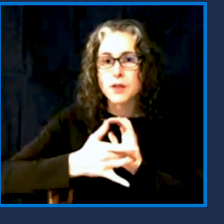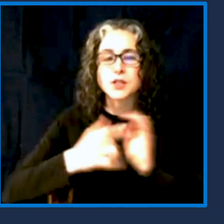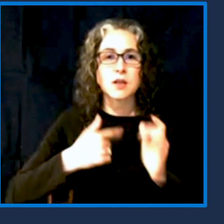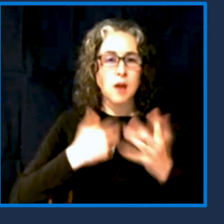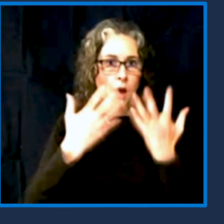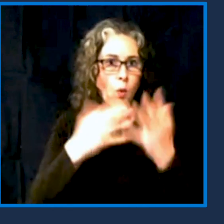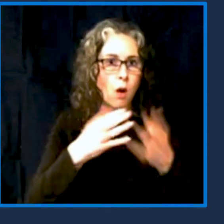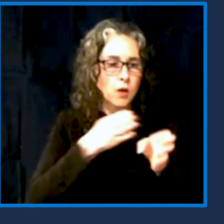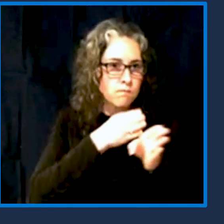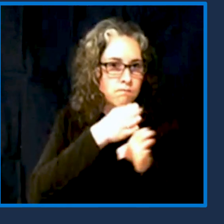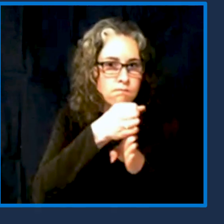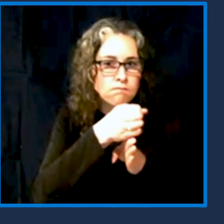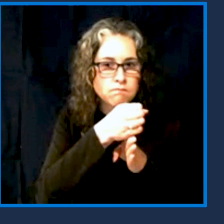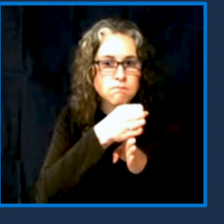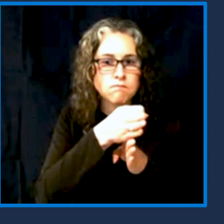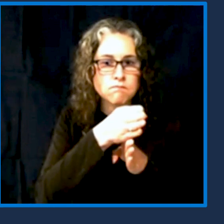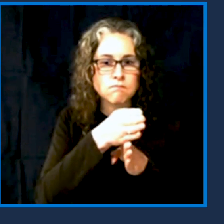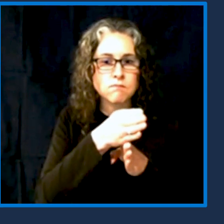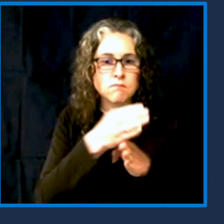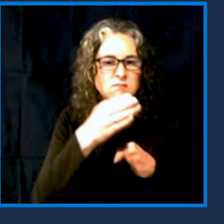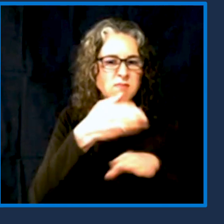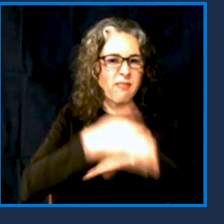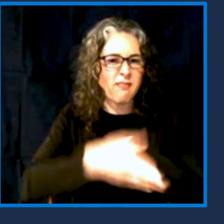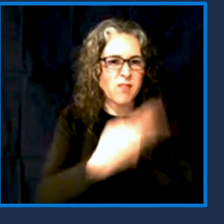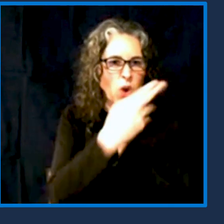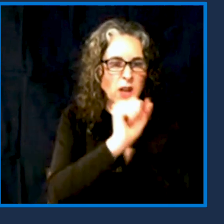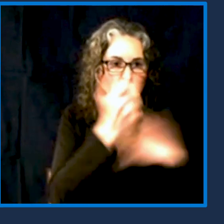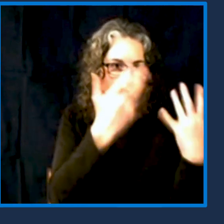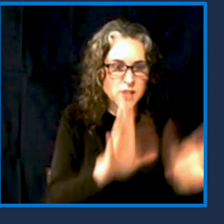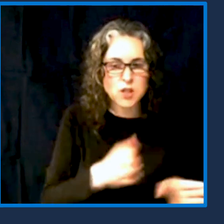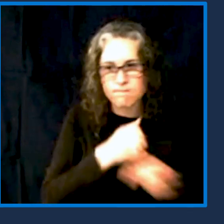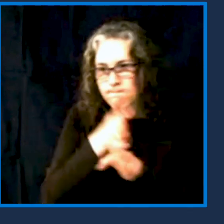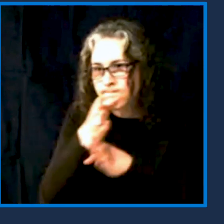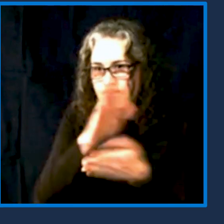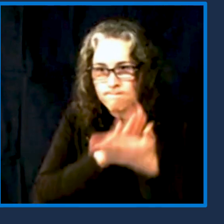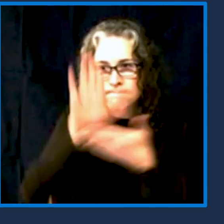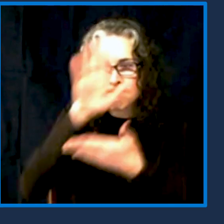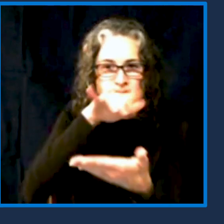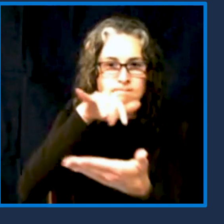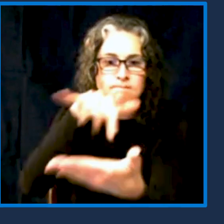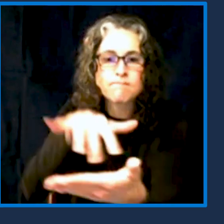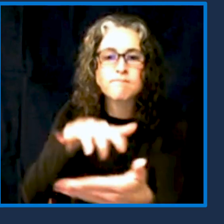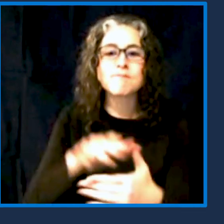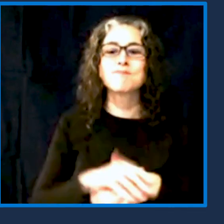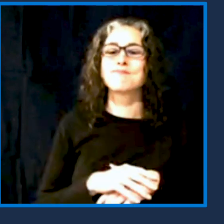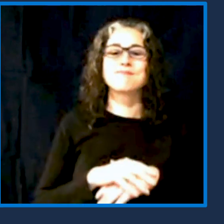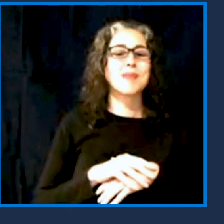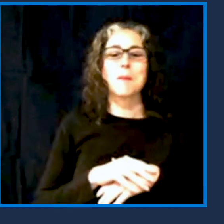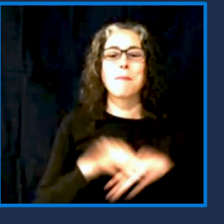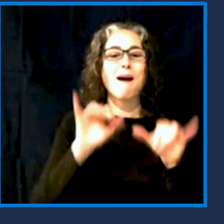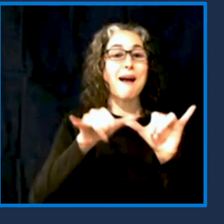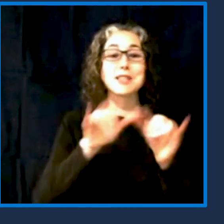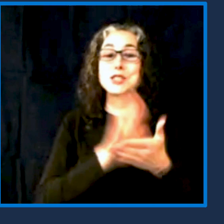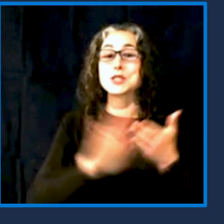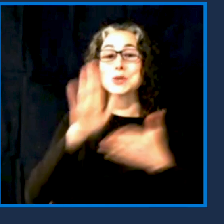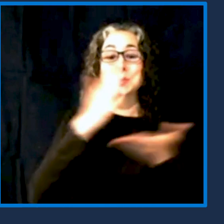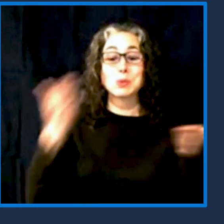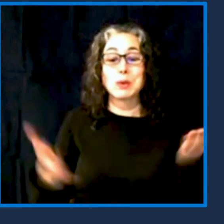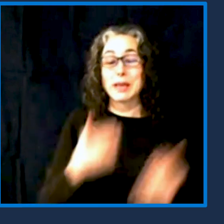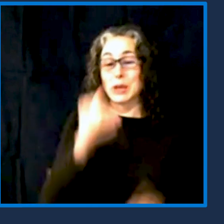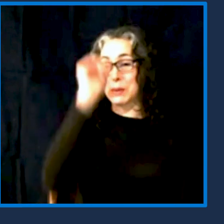will pursue the same career after my high school. But in India, the engineering schools are not so